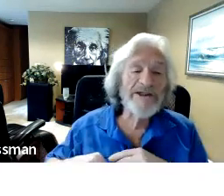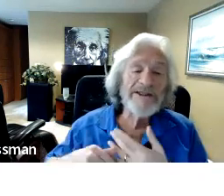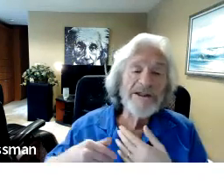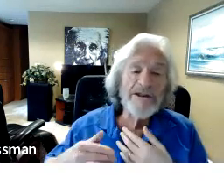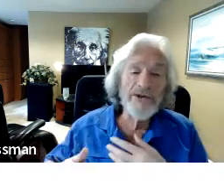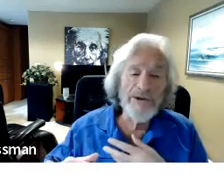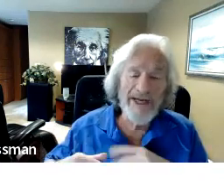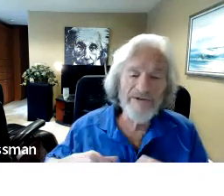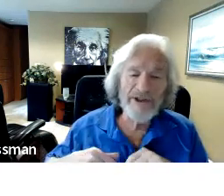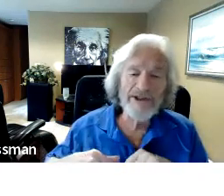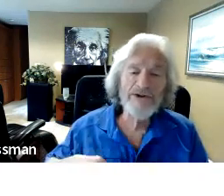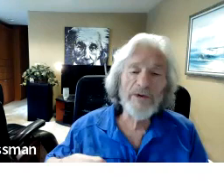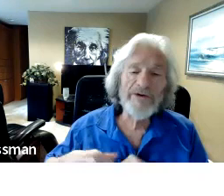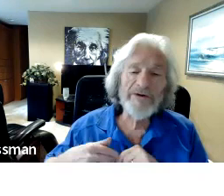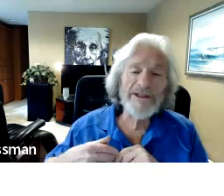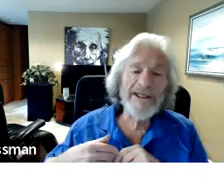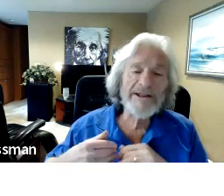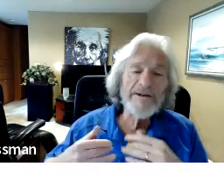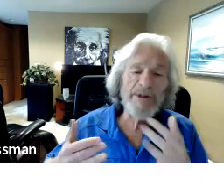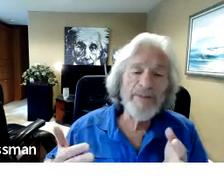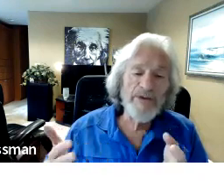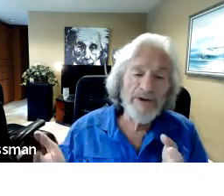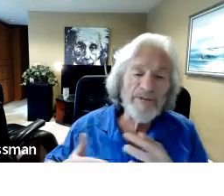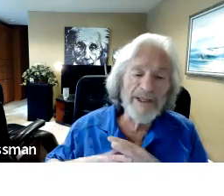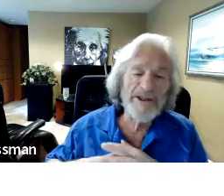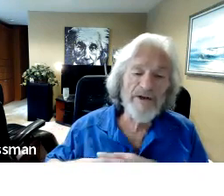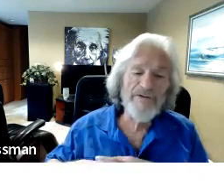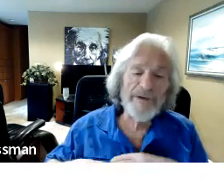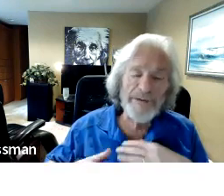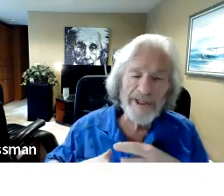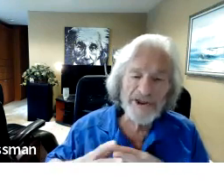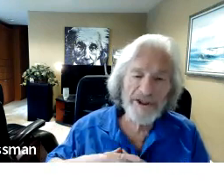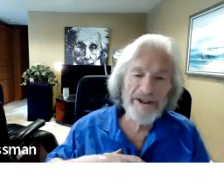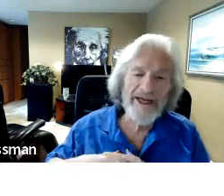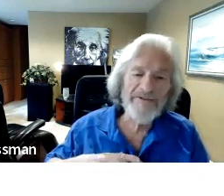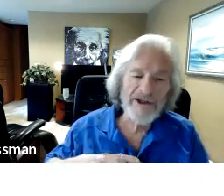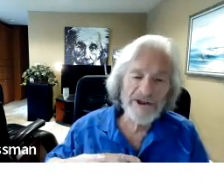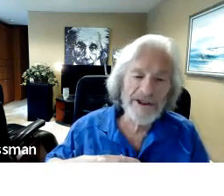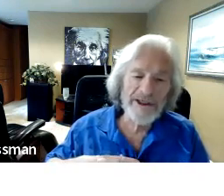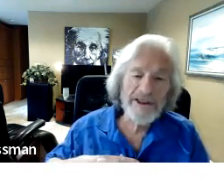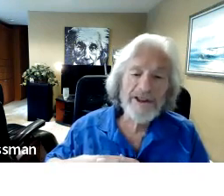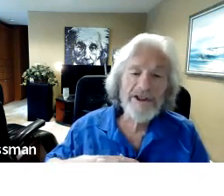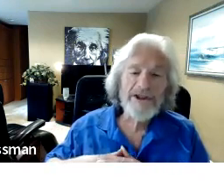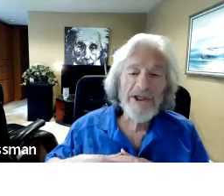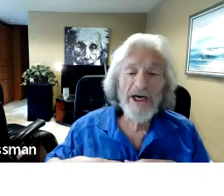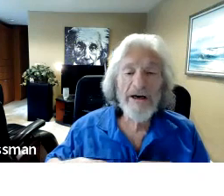we've contacted local advocates, when we've contacted people that we might know from our protection and